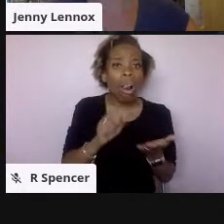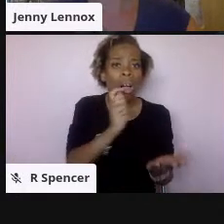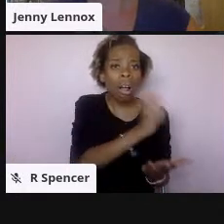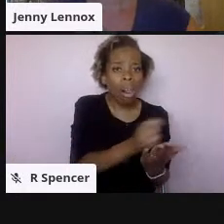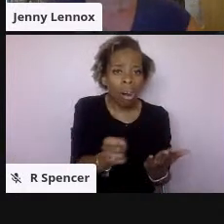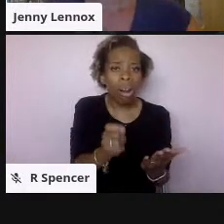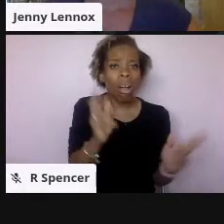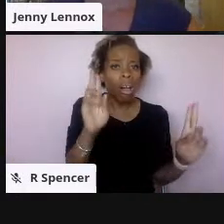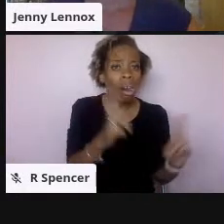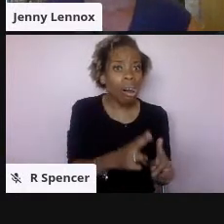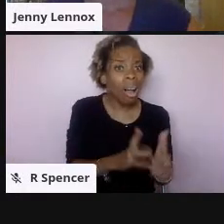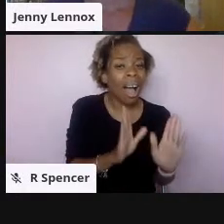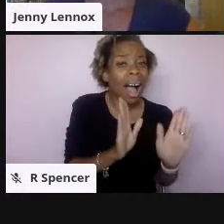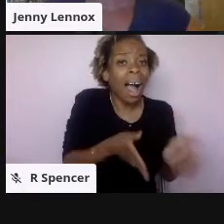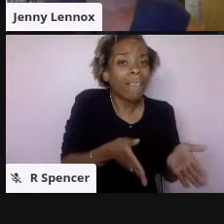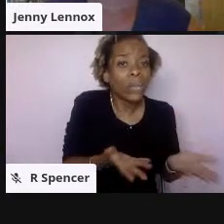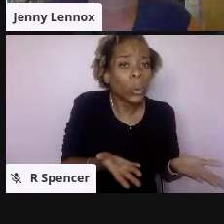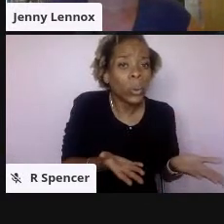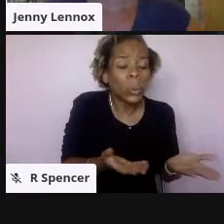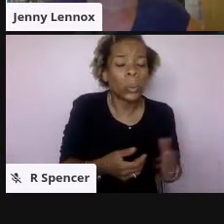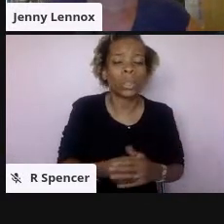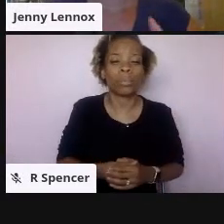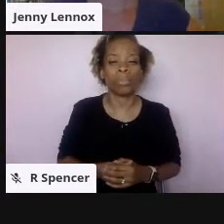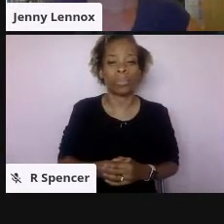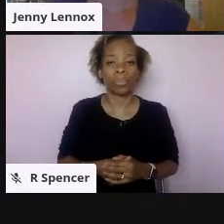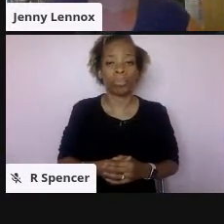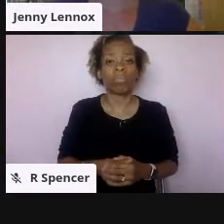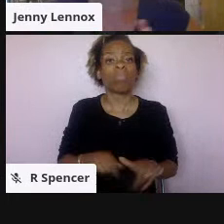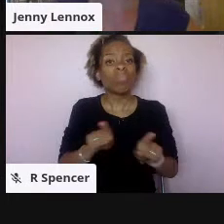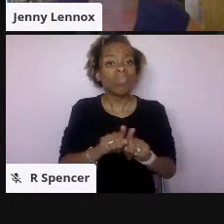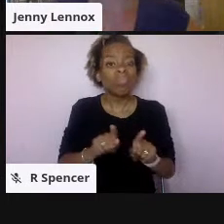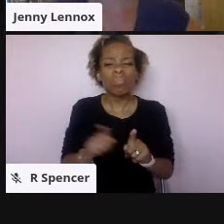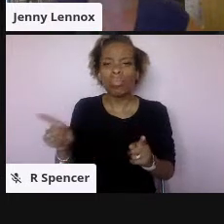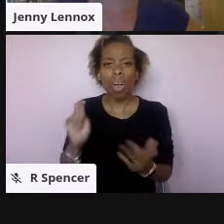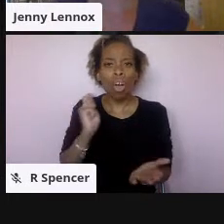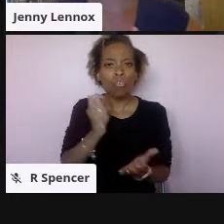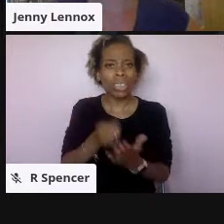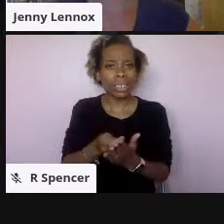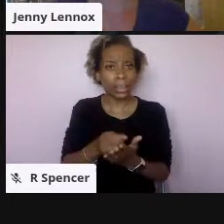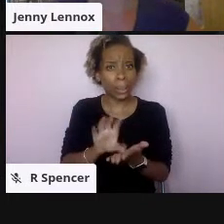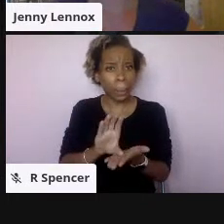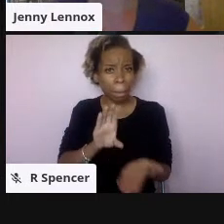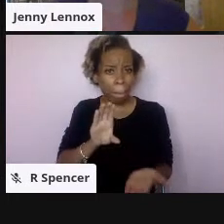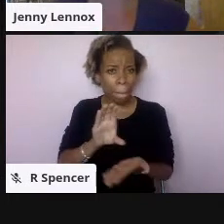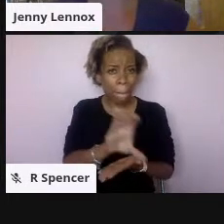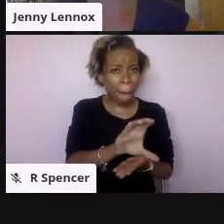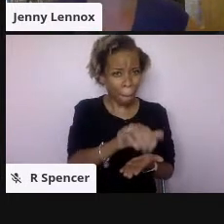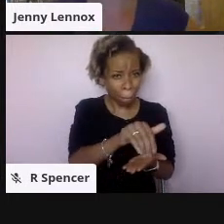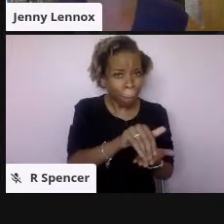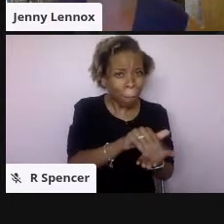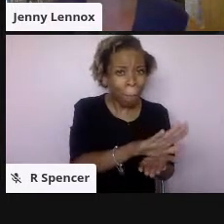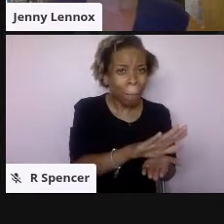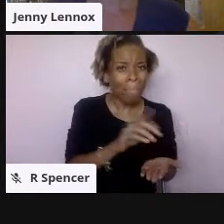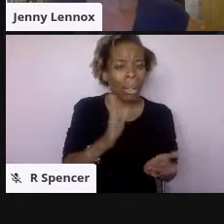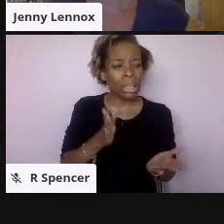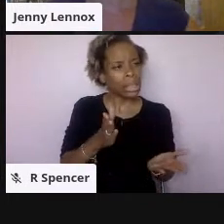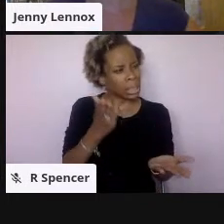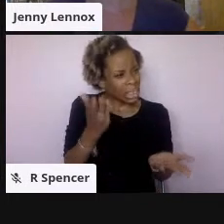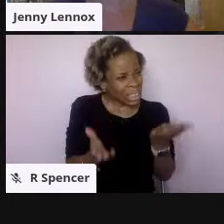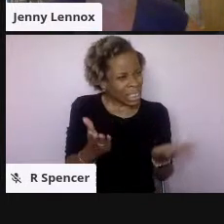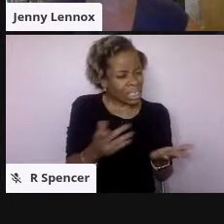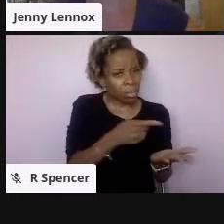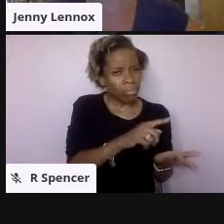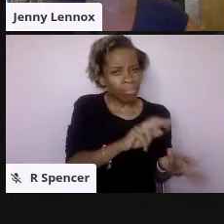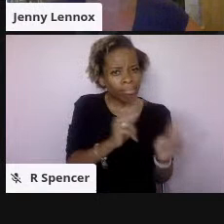to the students. And if you weigh that off against redundancy payments, they're all upfront costs that institutions have to find there and then in